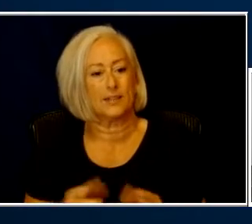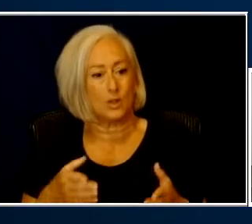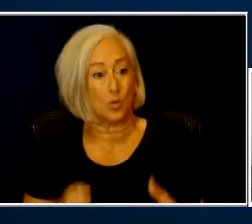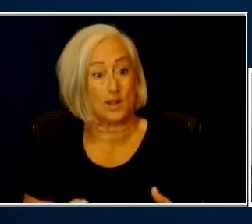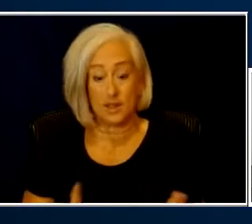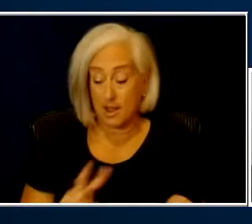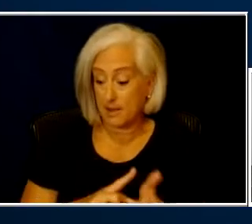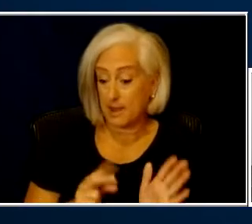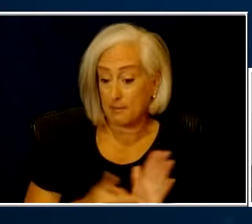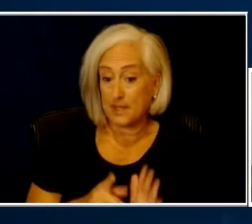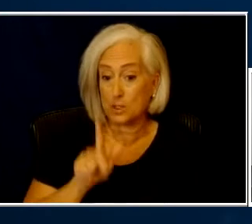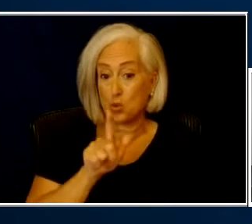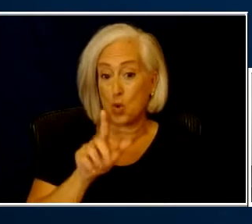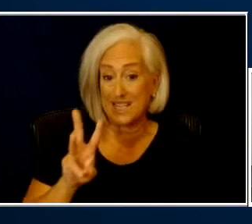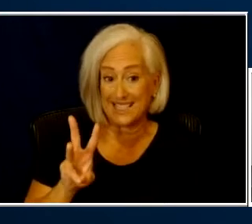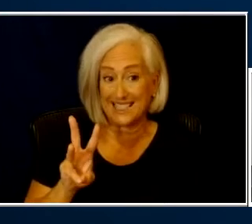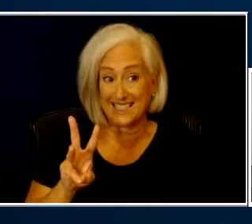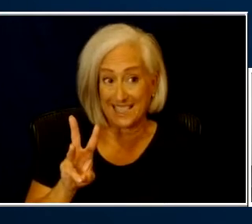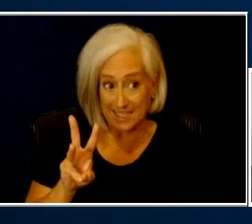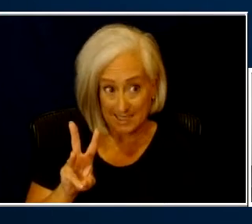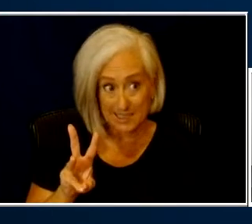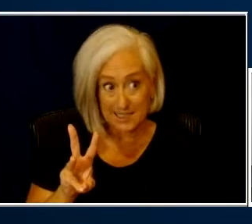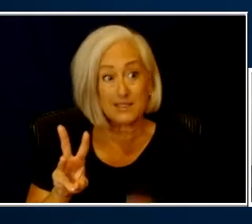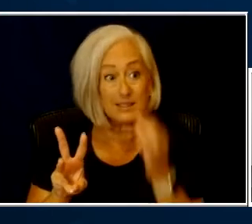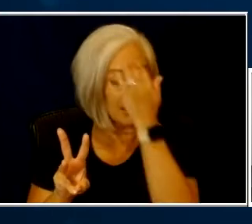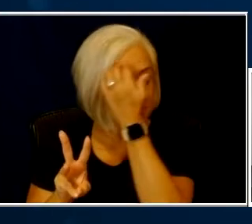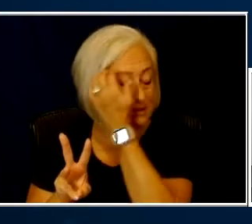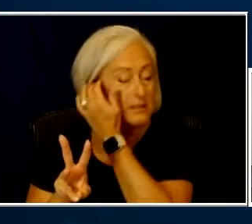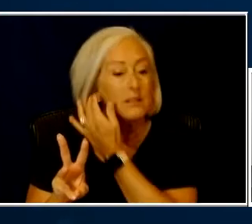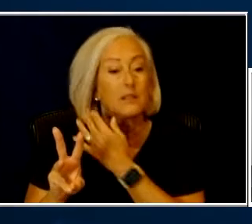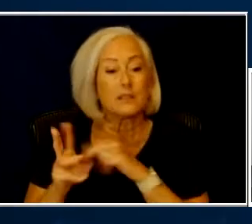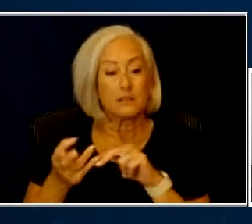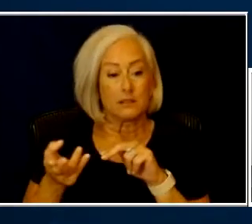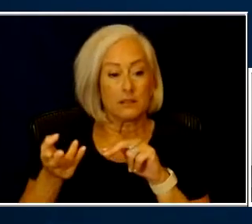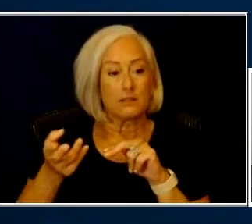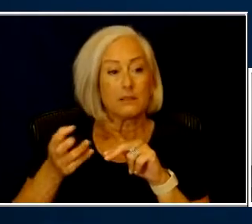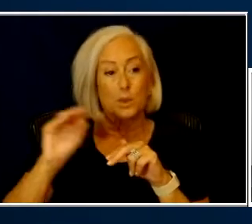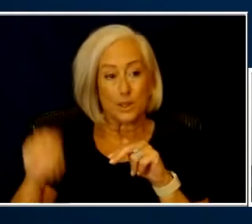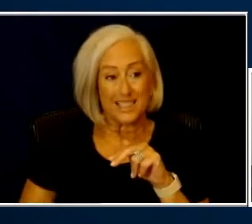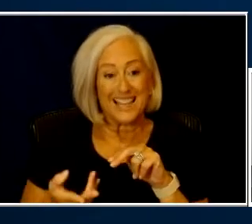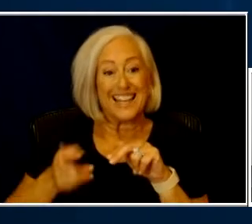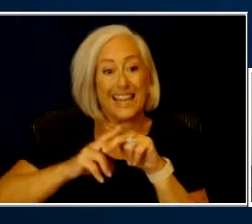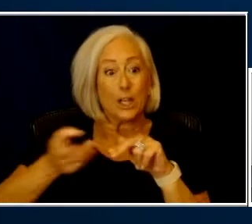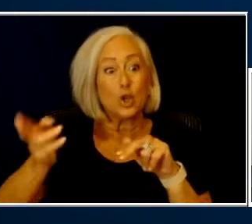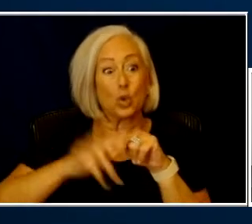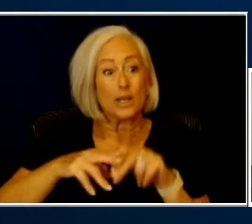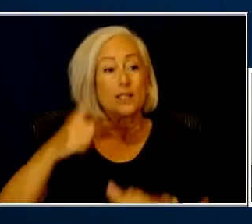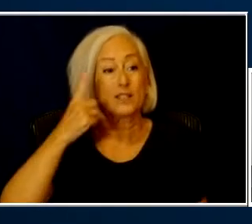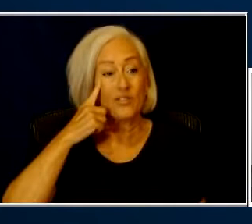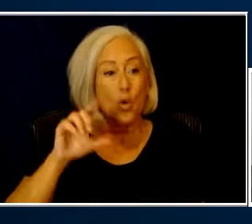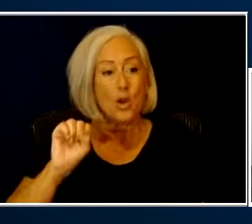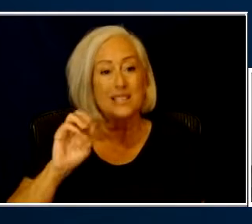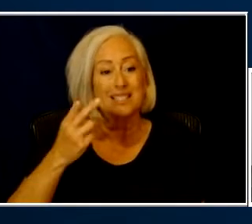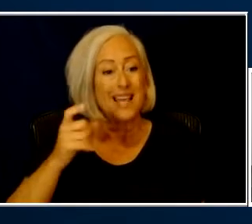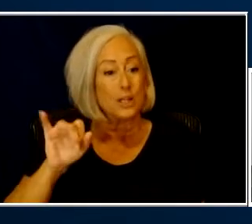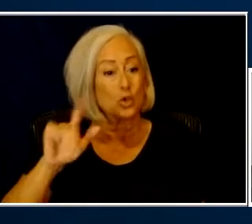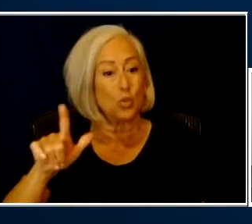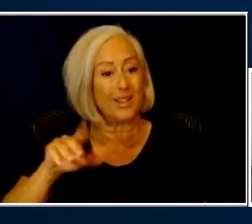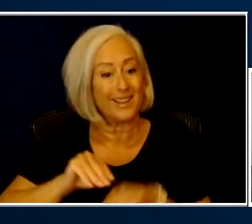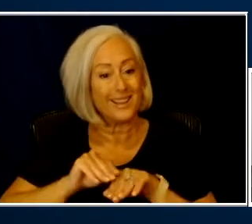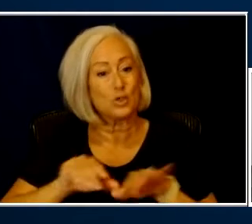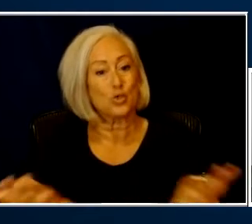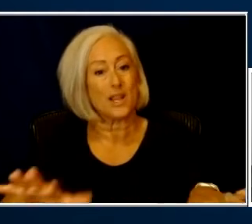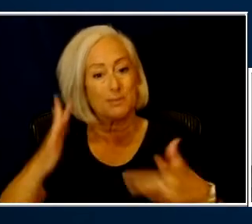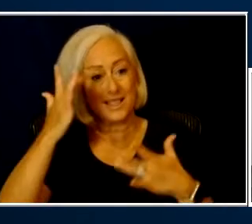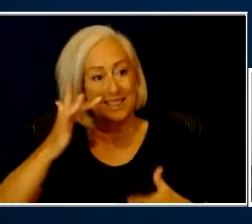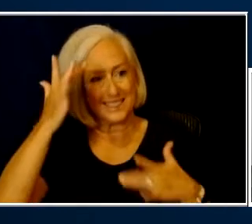rise in new syphilis infections, that was reported last year. It's now prompting U.S. health officials to call for new prevention and treatment efforts. Yeah. So can you